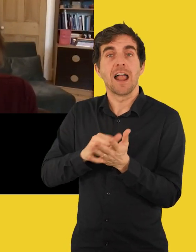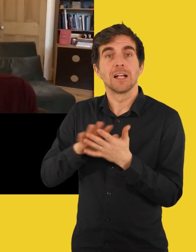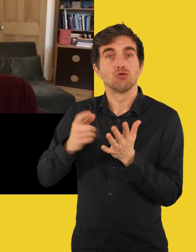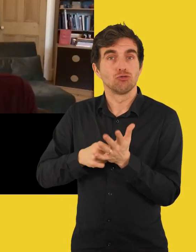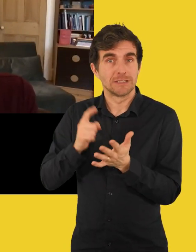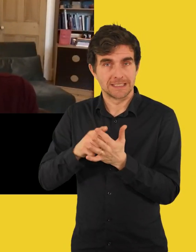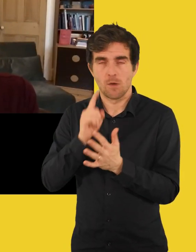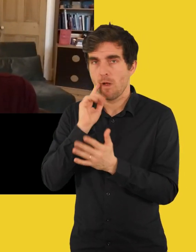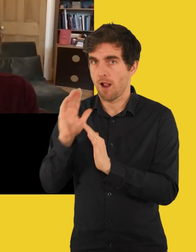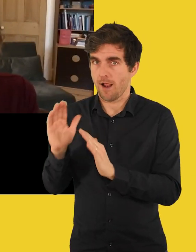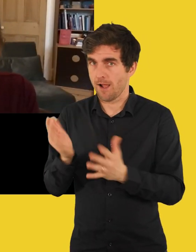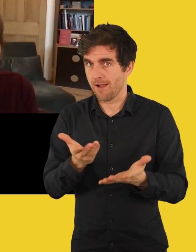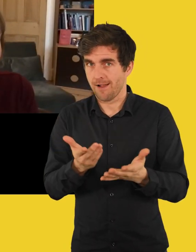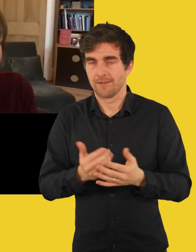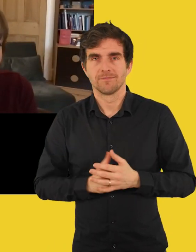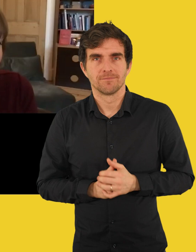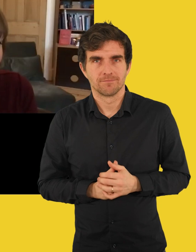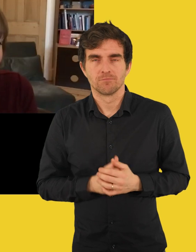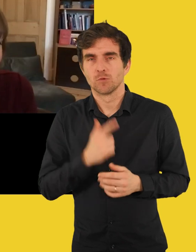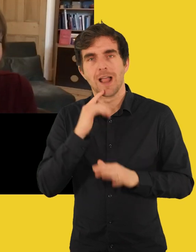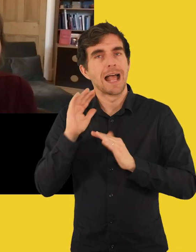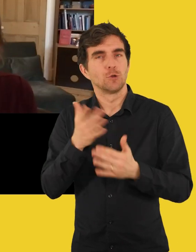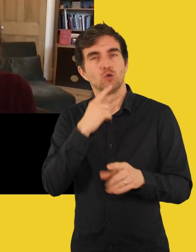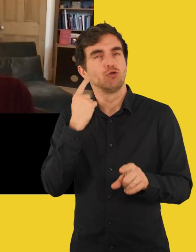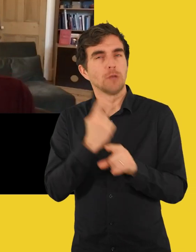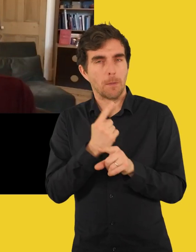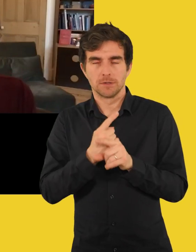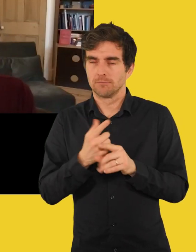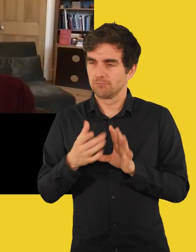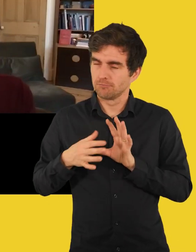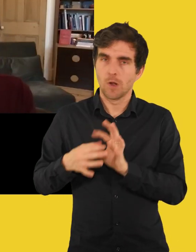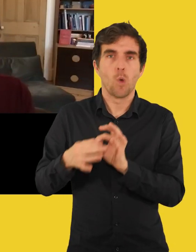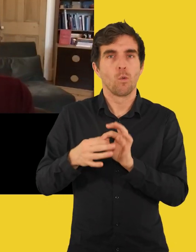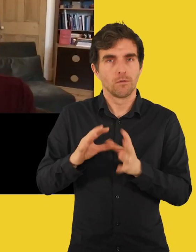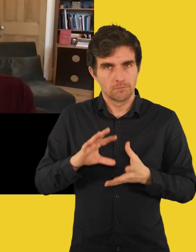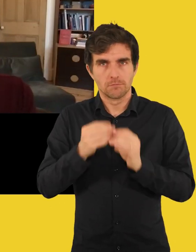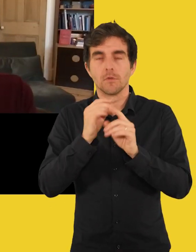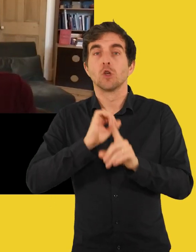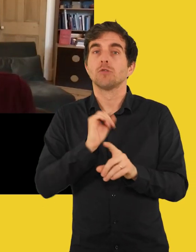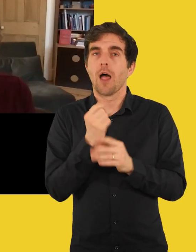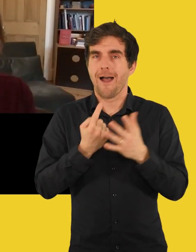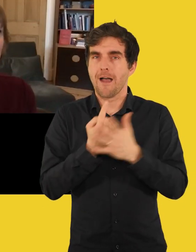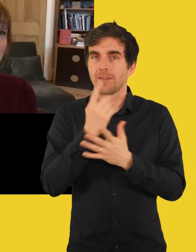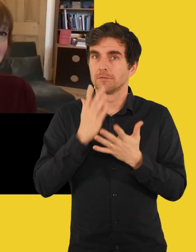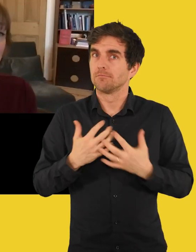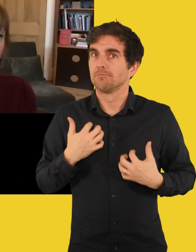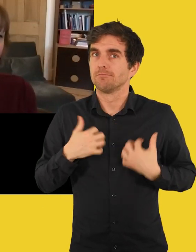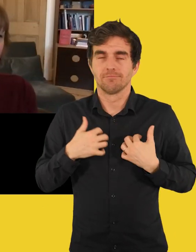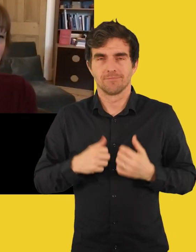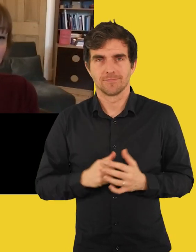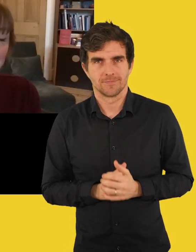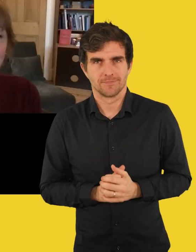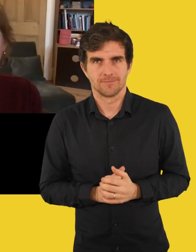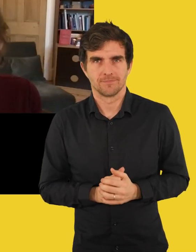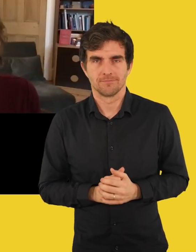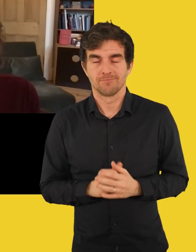wonderful colleague Vanishri, who I will now hand you over to introduce our exciting Co-Design Scotland event.